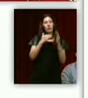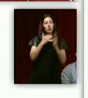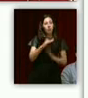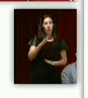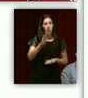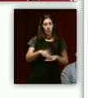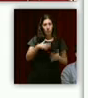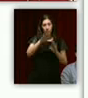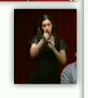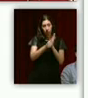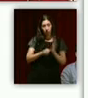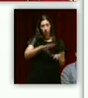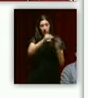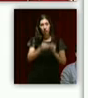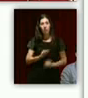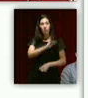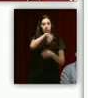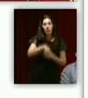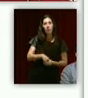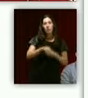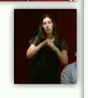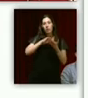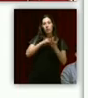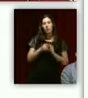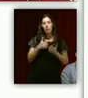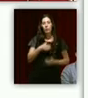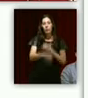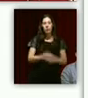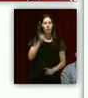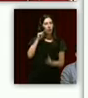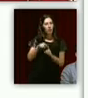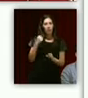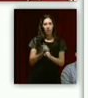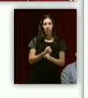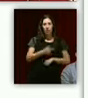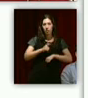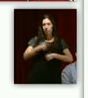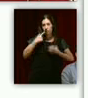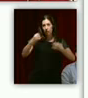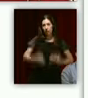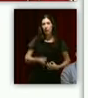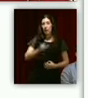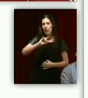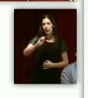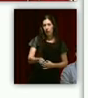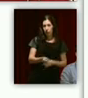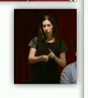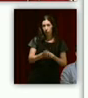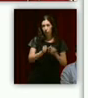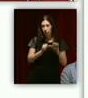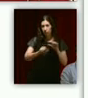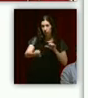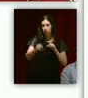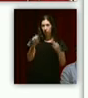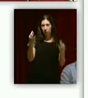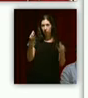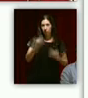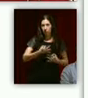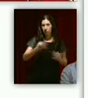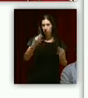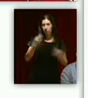more than sufficient, with one operating system to work on real-time Linux. And from that